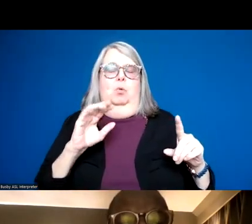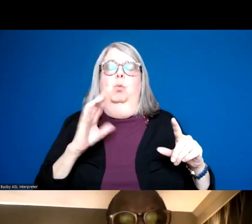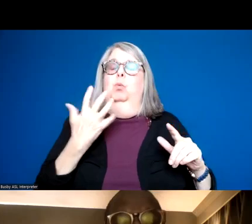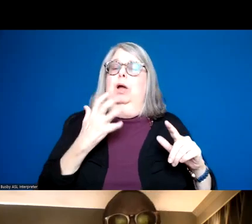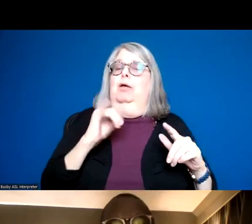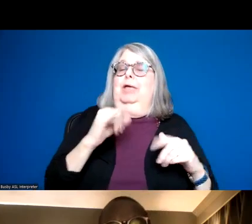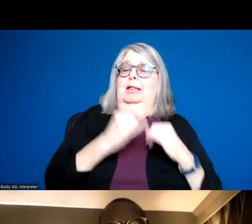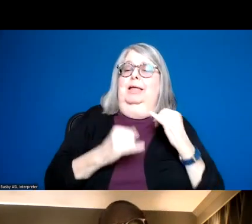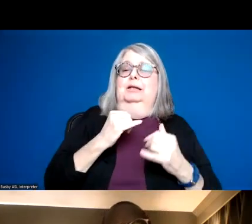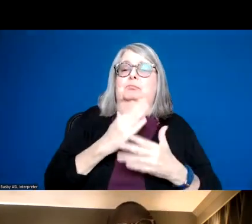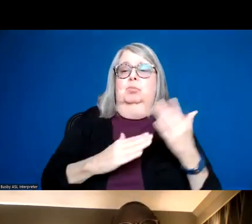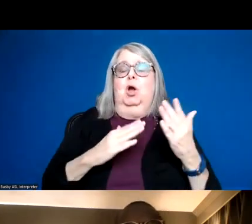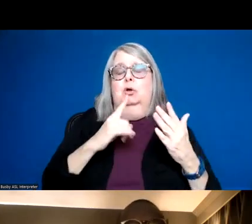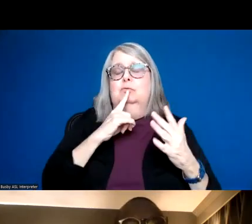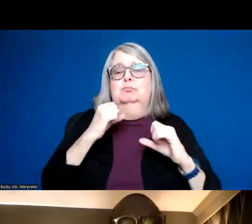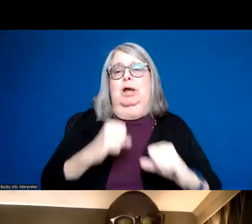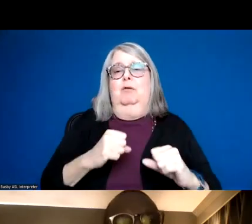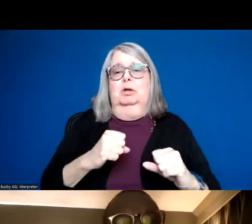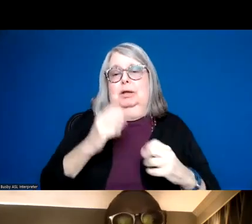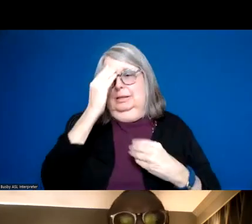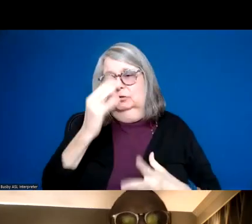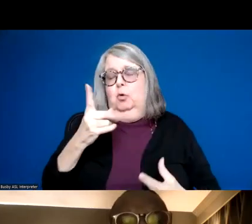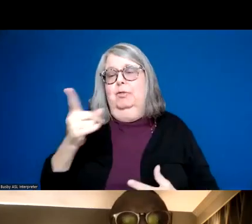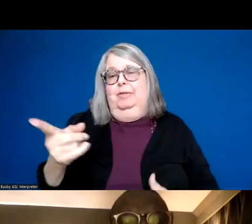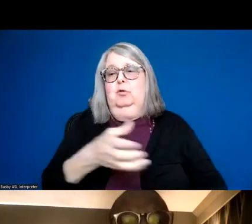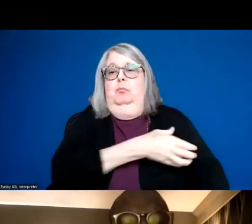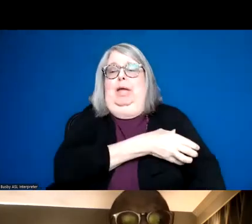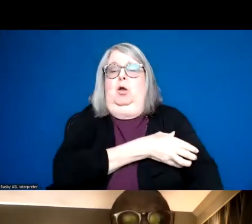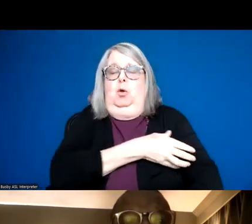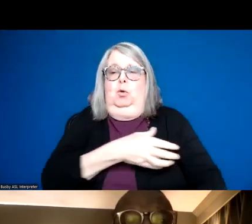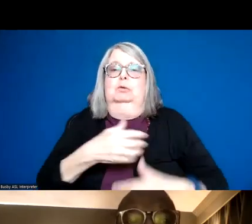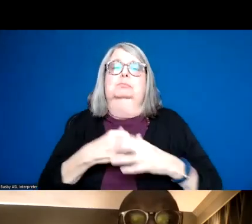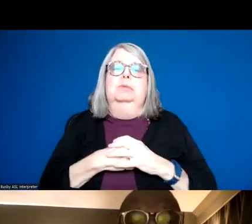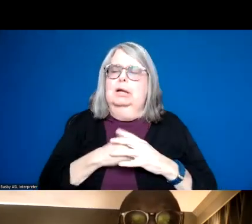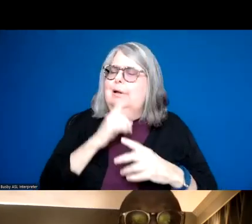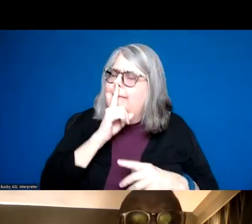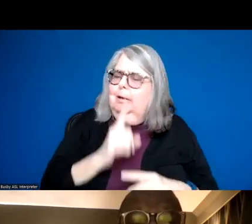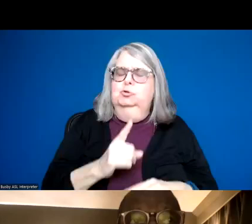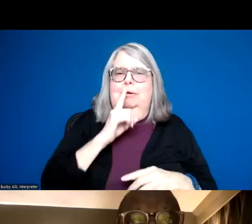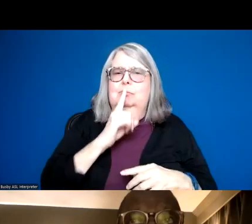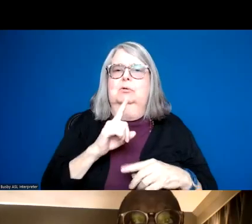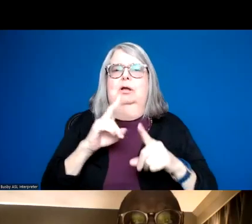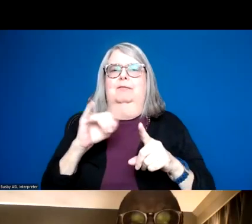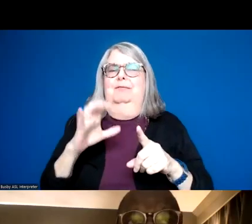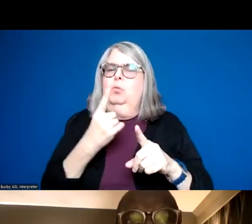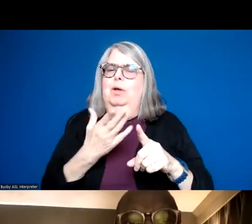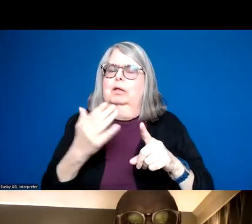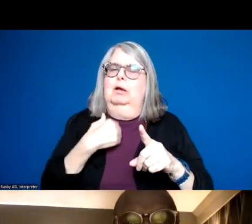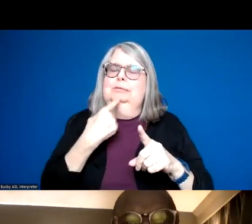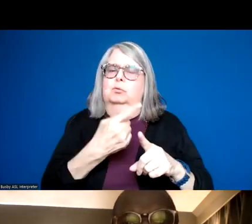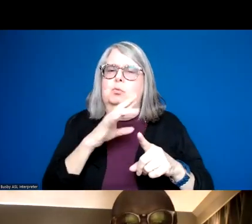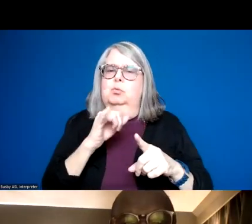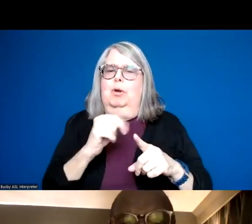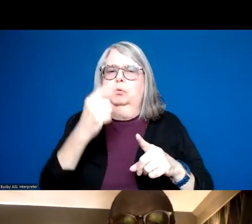what it does is it lets them know that they are empowered, that they are collaborating. Absolutely. One thing I would say too, Brian, is when we